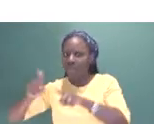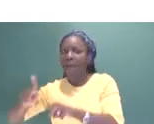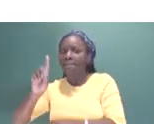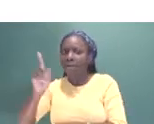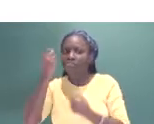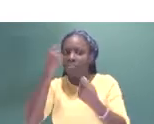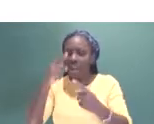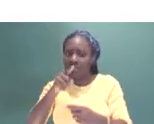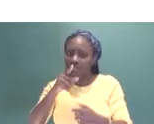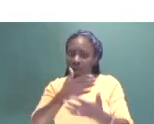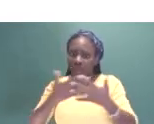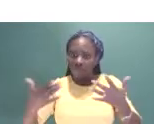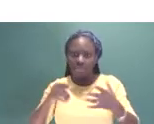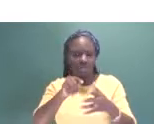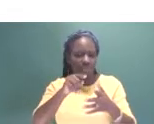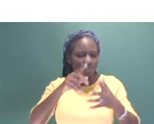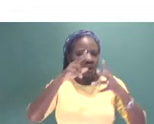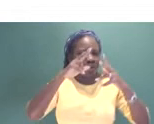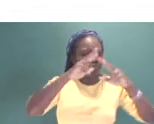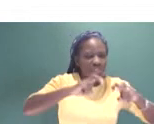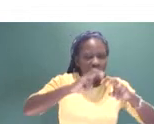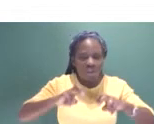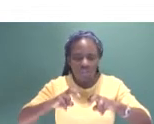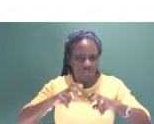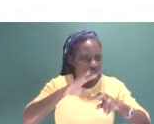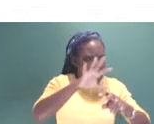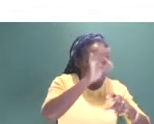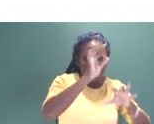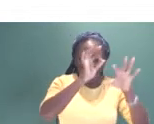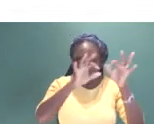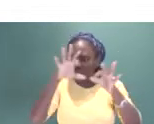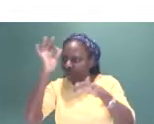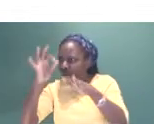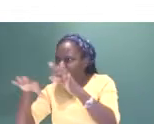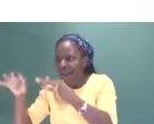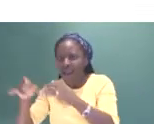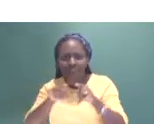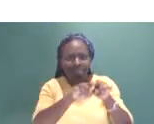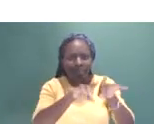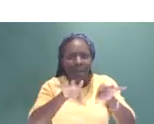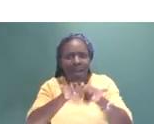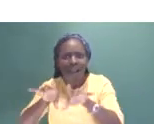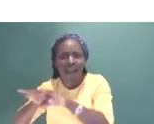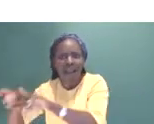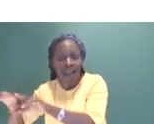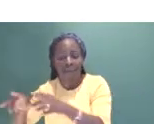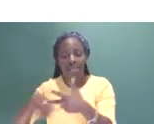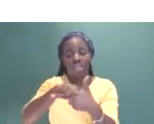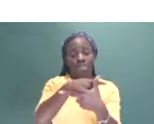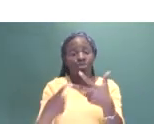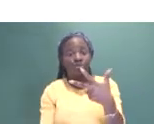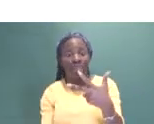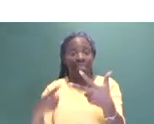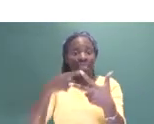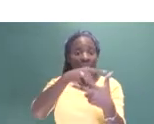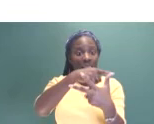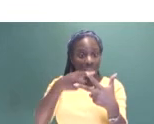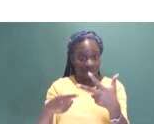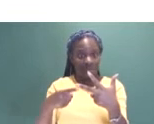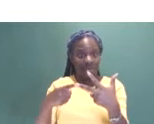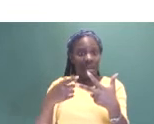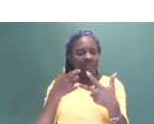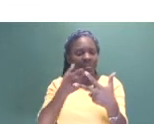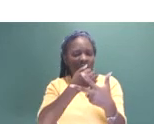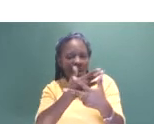of the findings had many similarities. So we could see in all 3 studies that there was lots